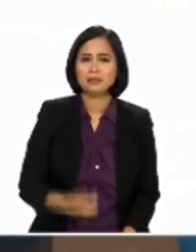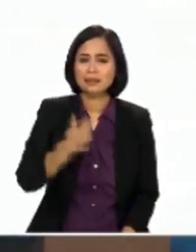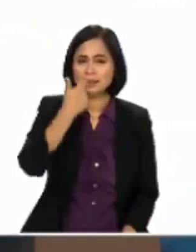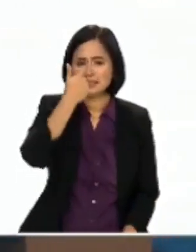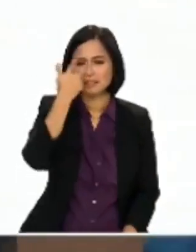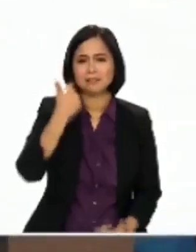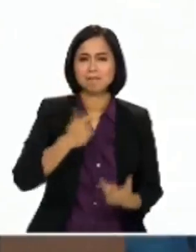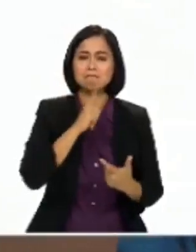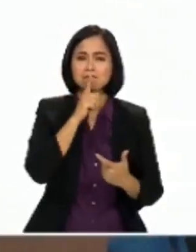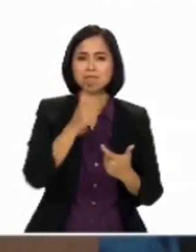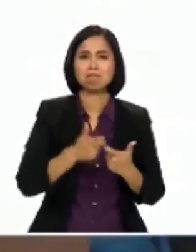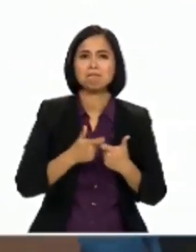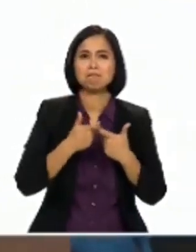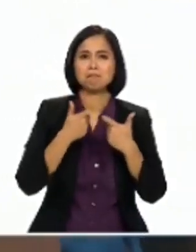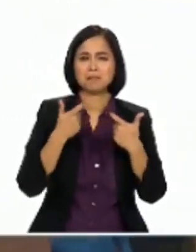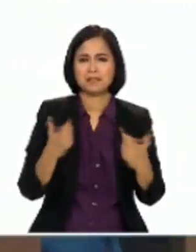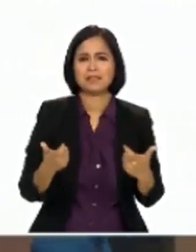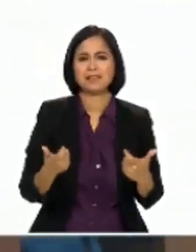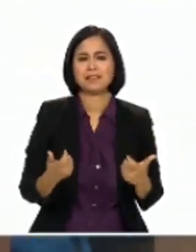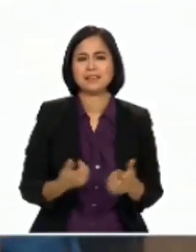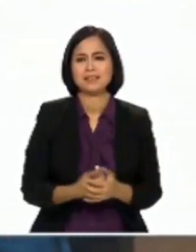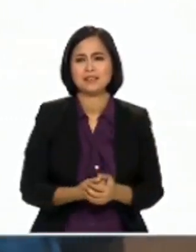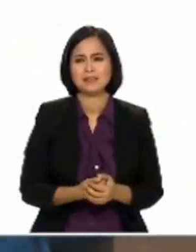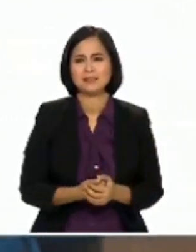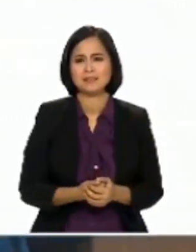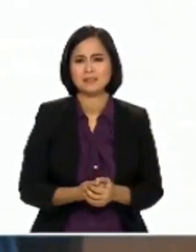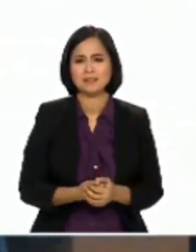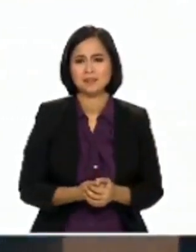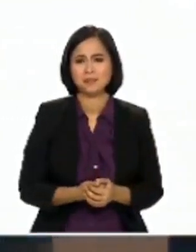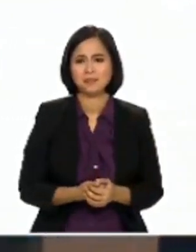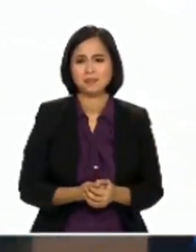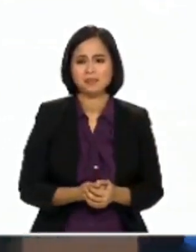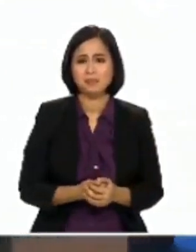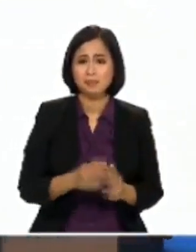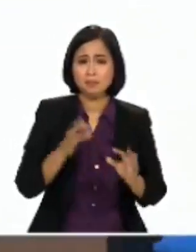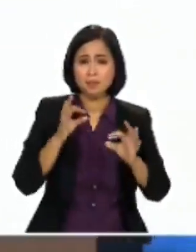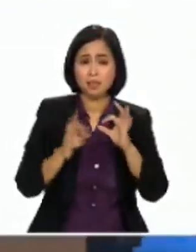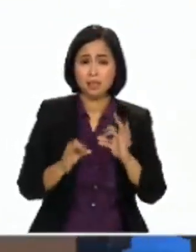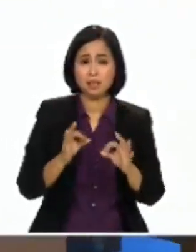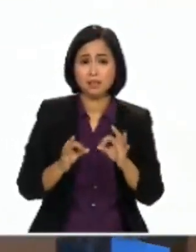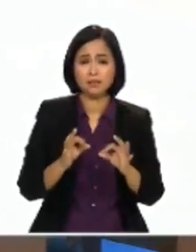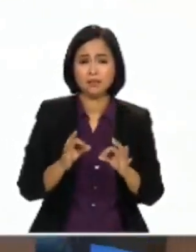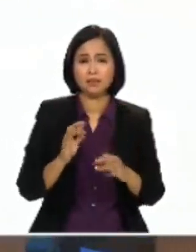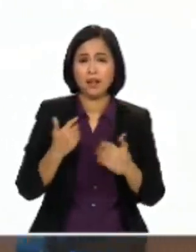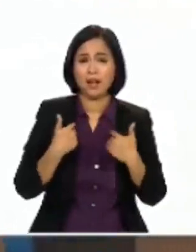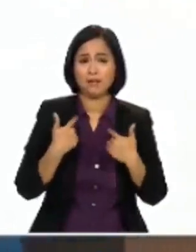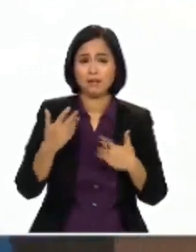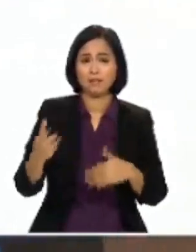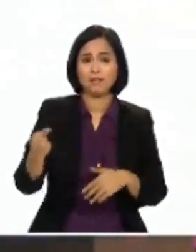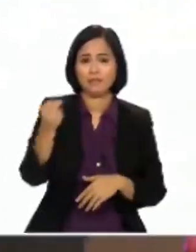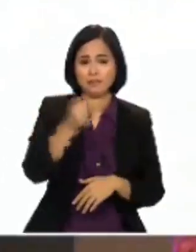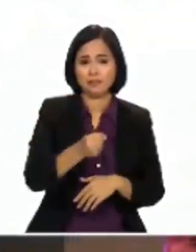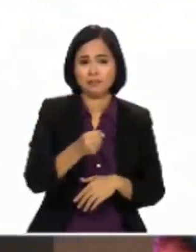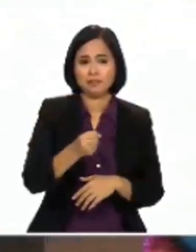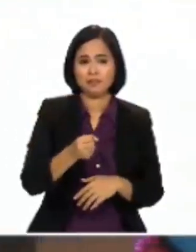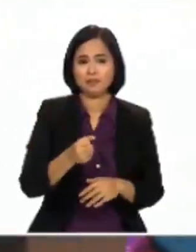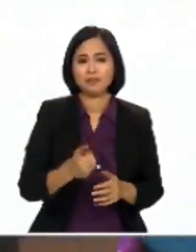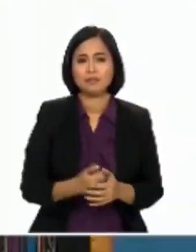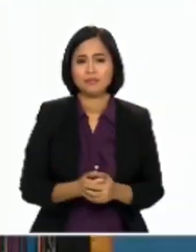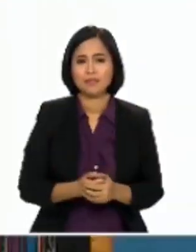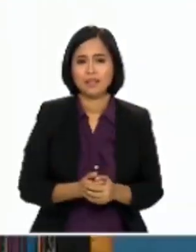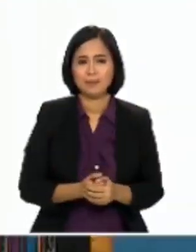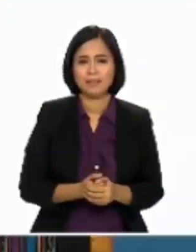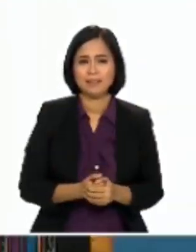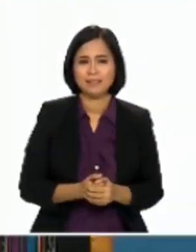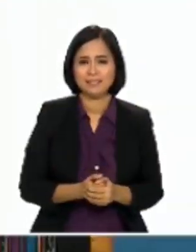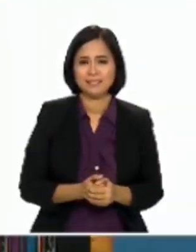and this will, you know, if you assign a corrupt idiot there.